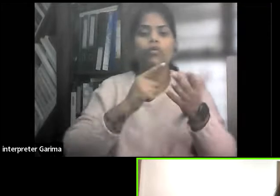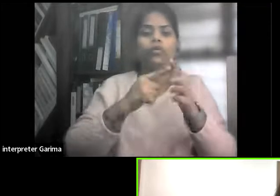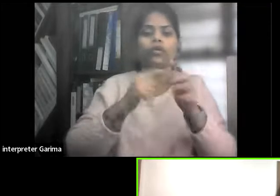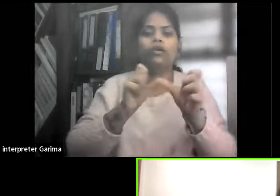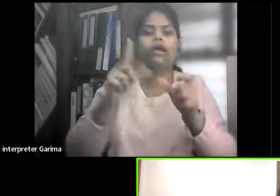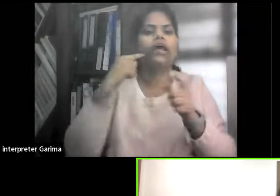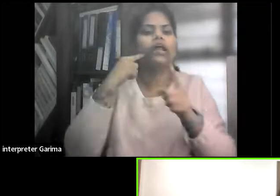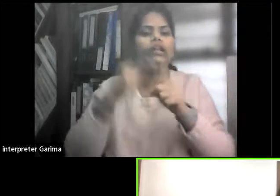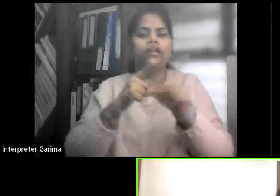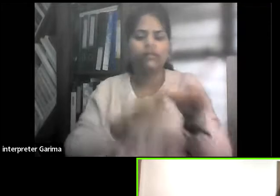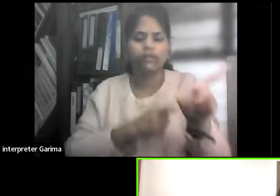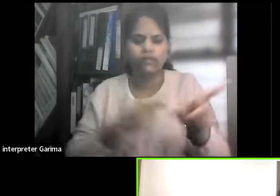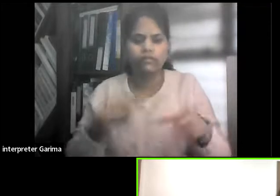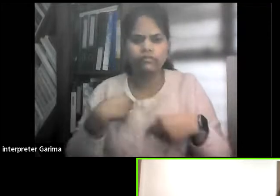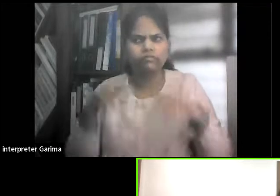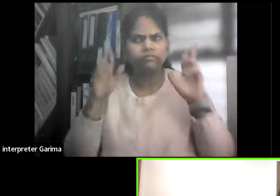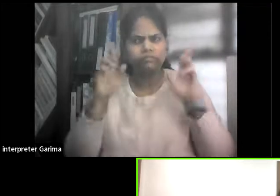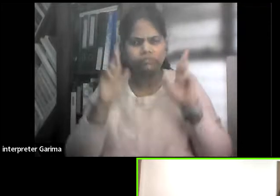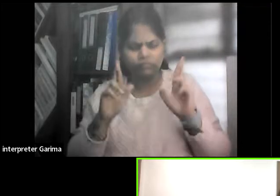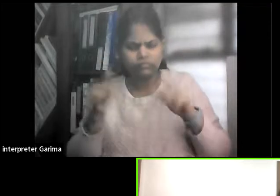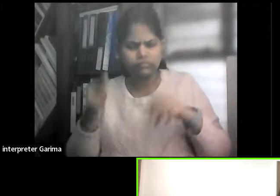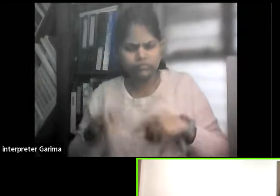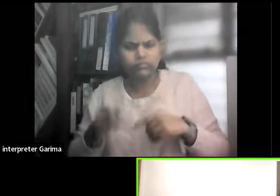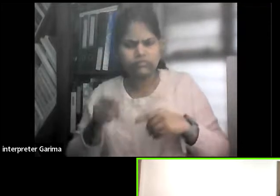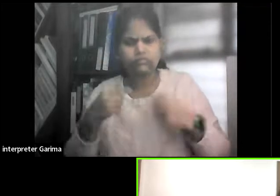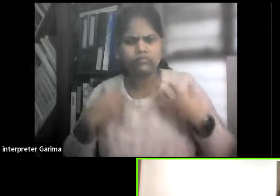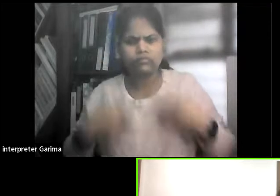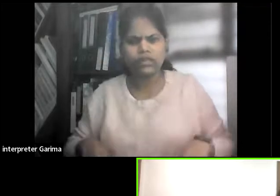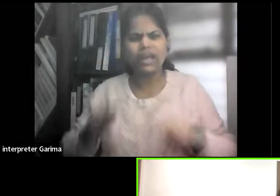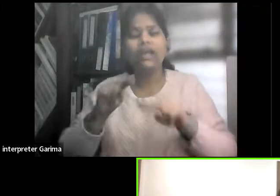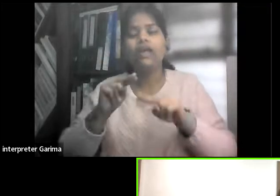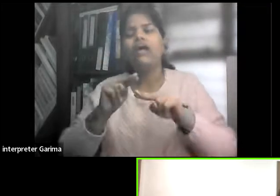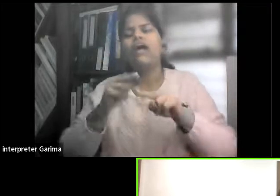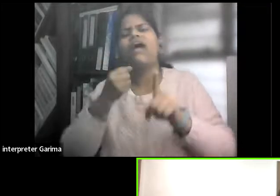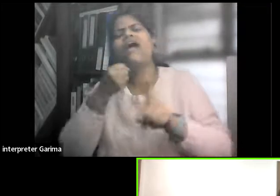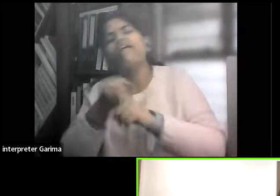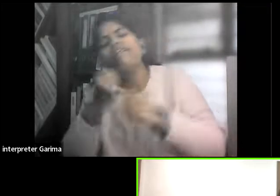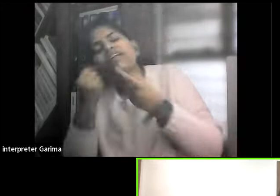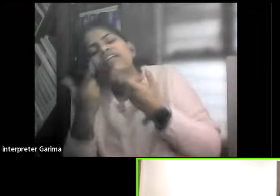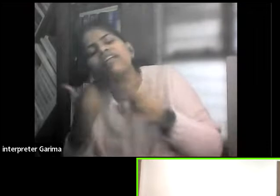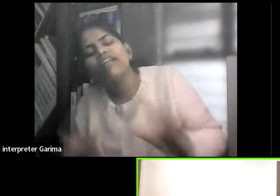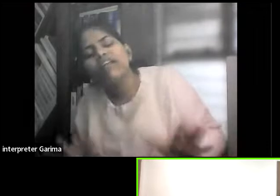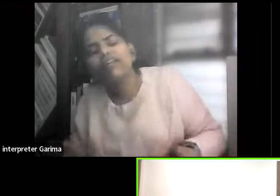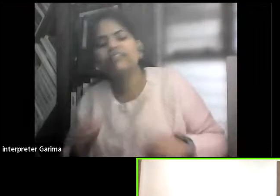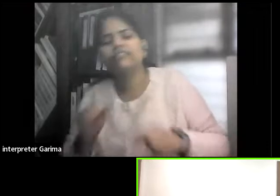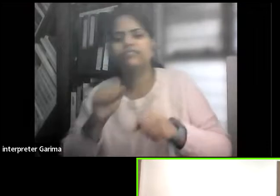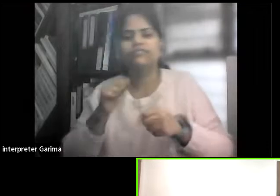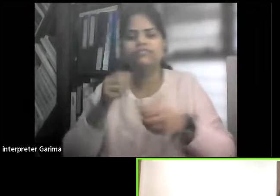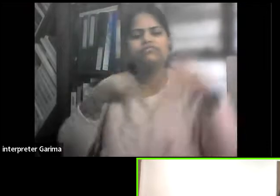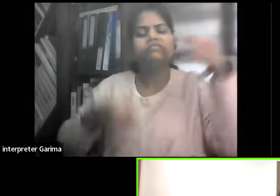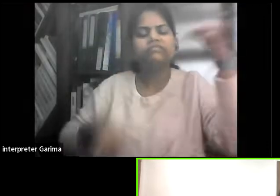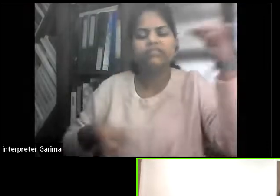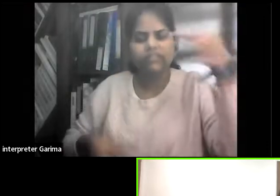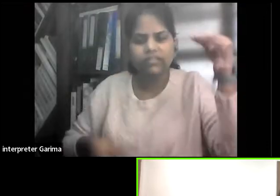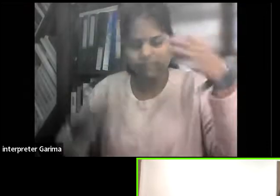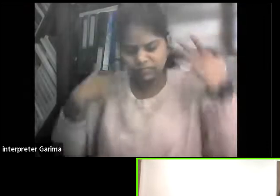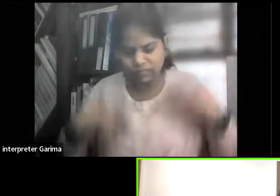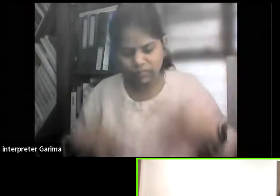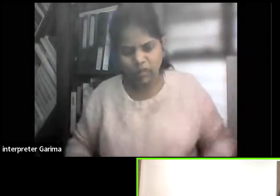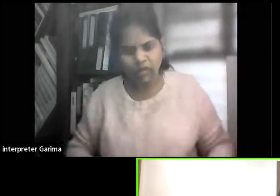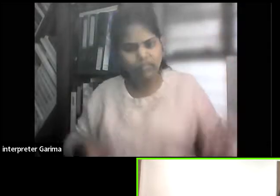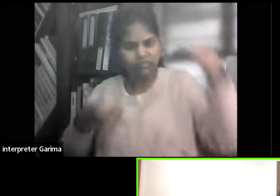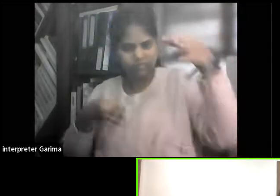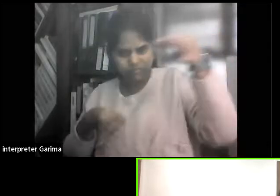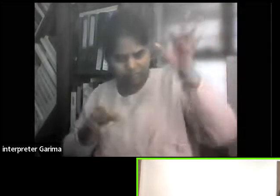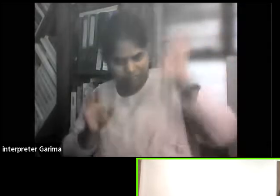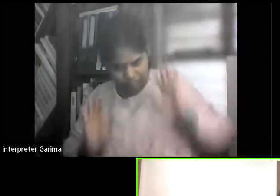still a less visibly challenging presence to the effortless performance given by the able-bodied dancers. And so in order to understand the sparse